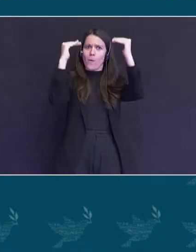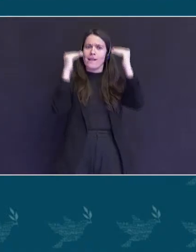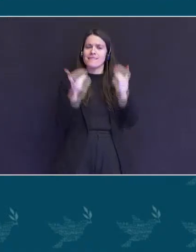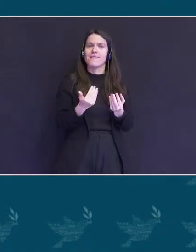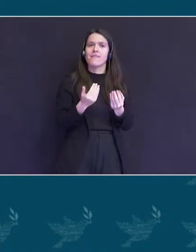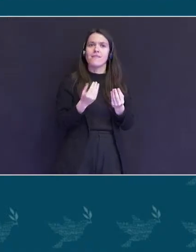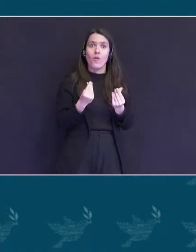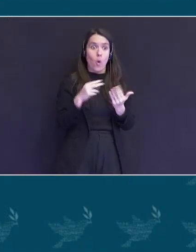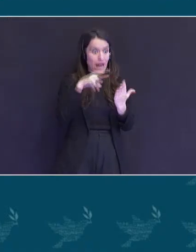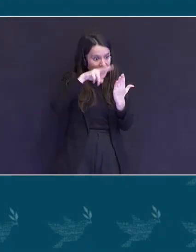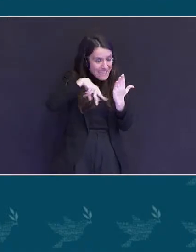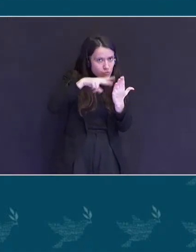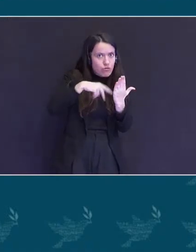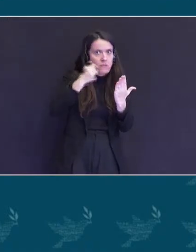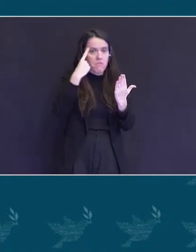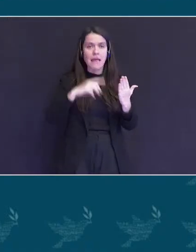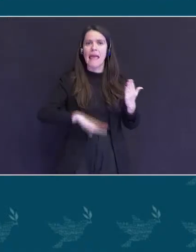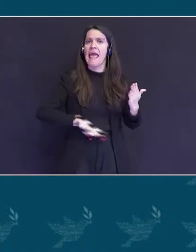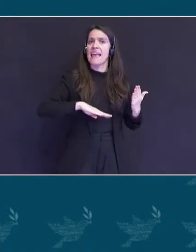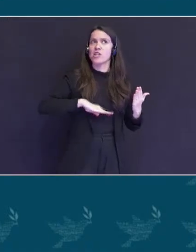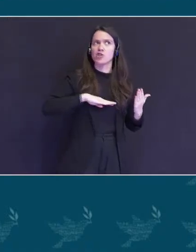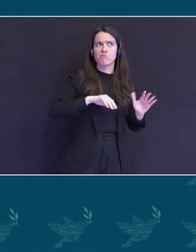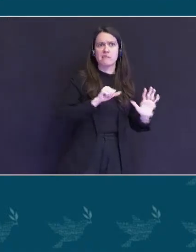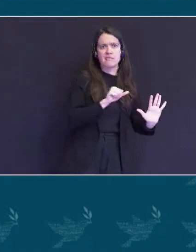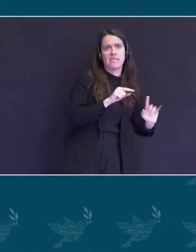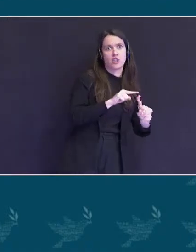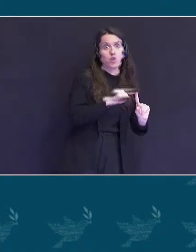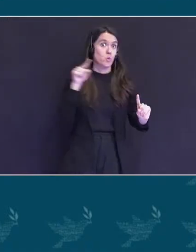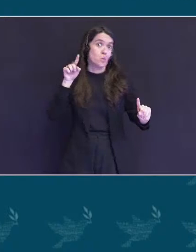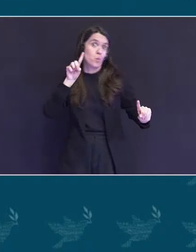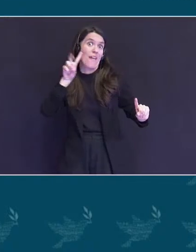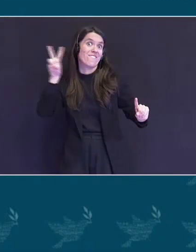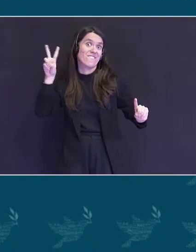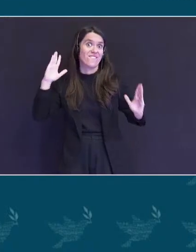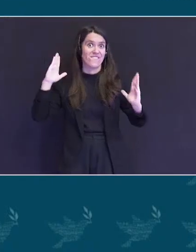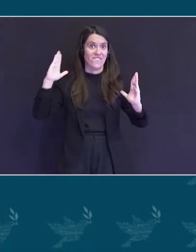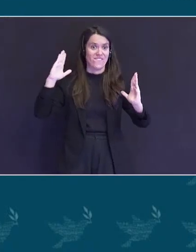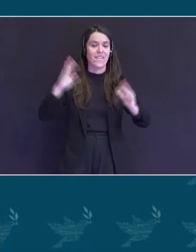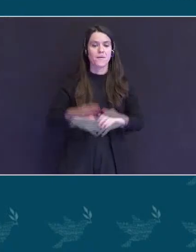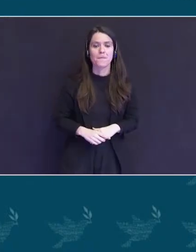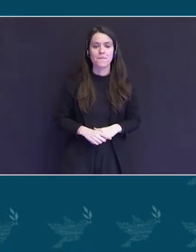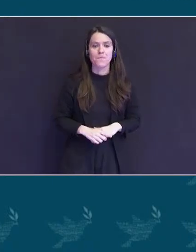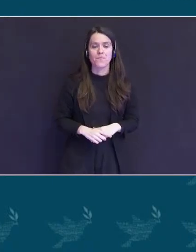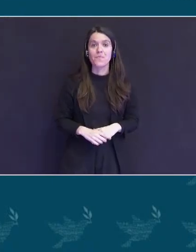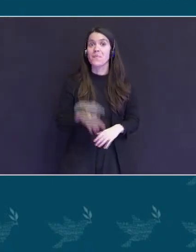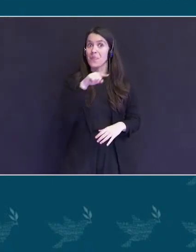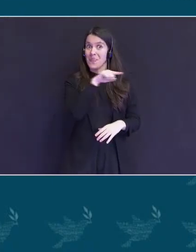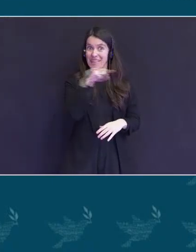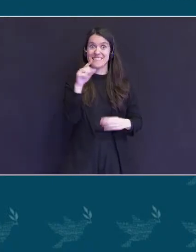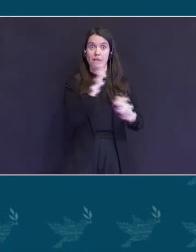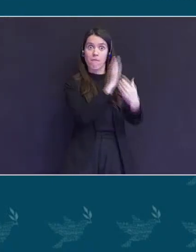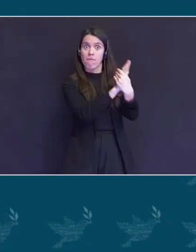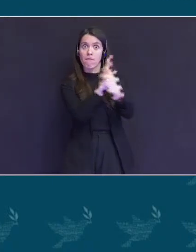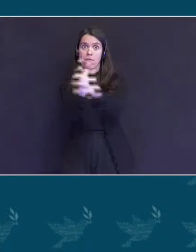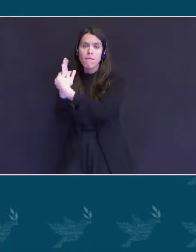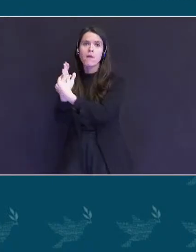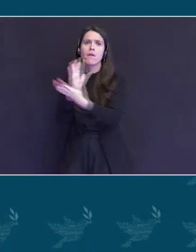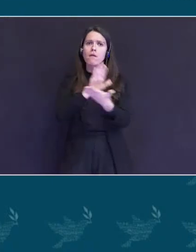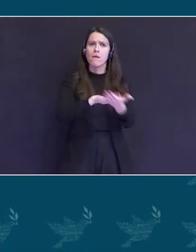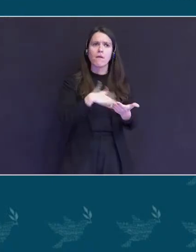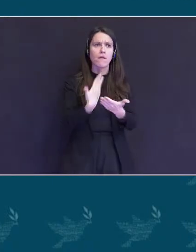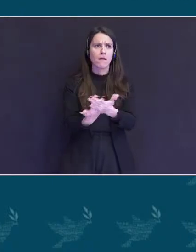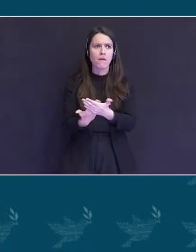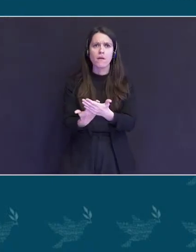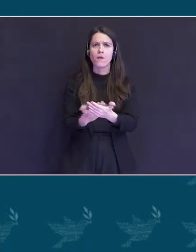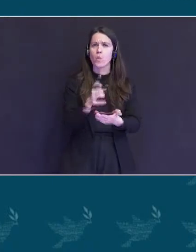numeracy for children aged 6 to 12, I would say. They are translated into 150